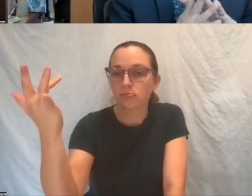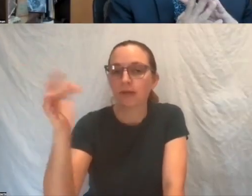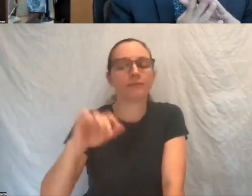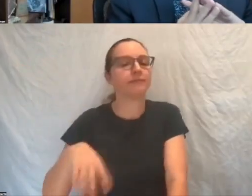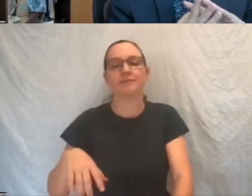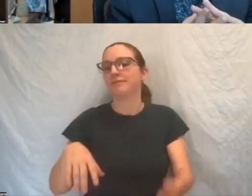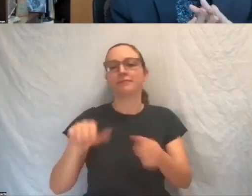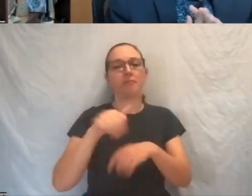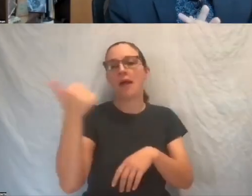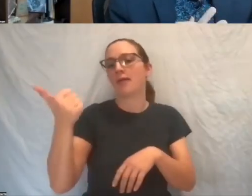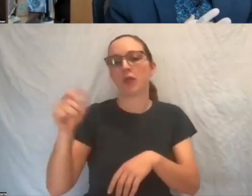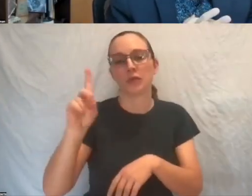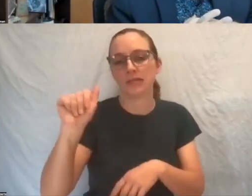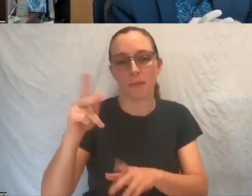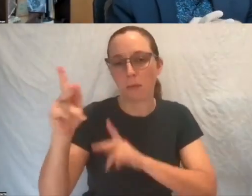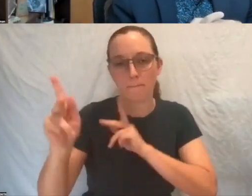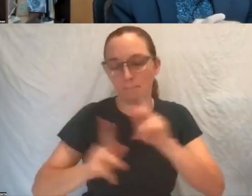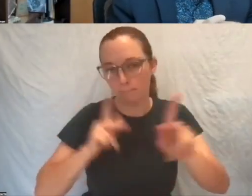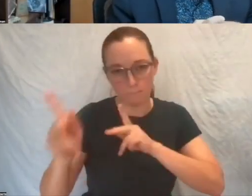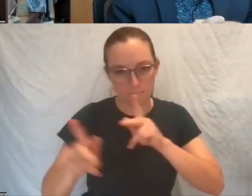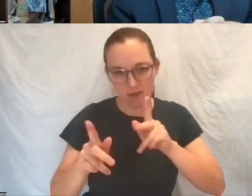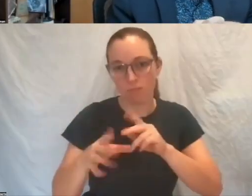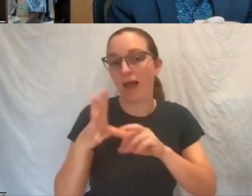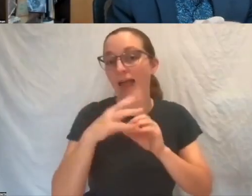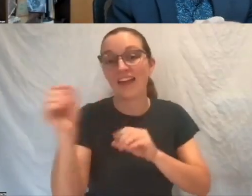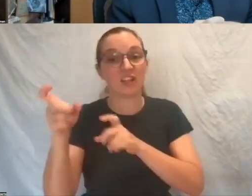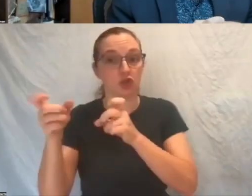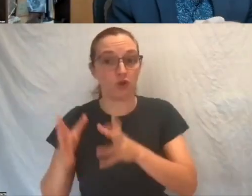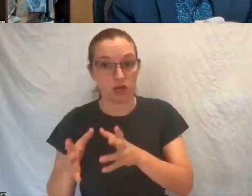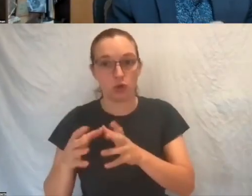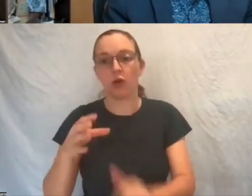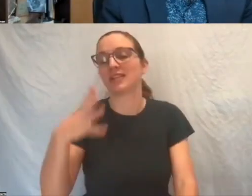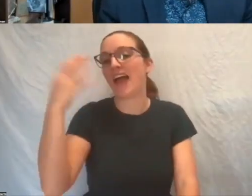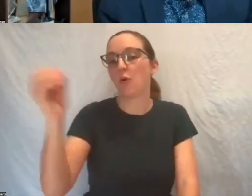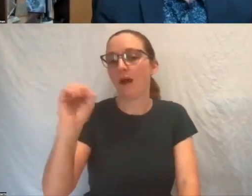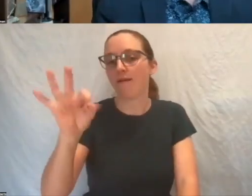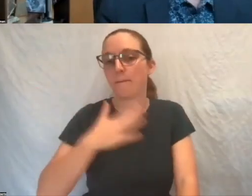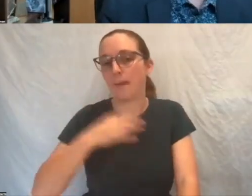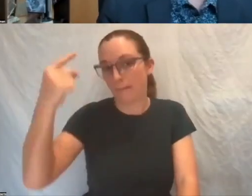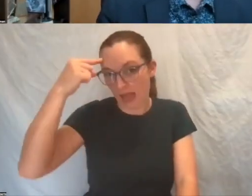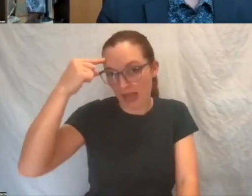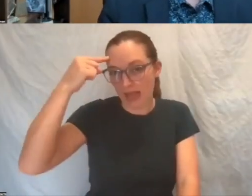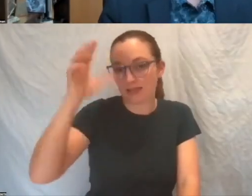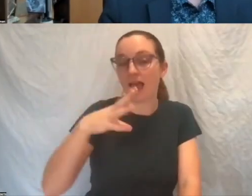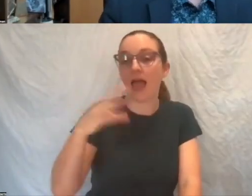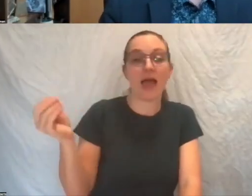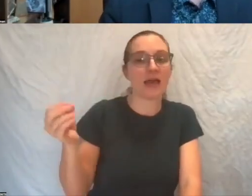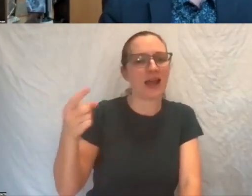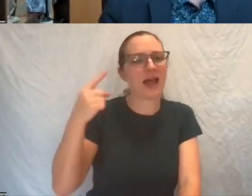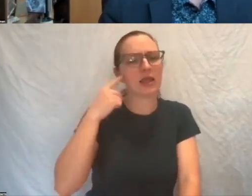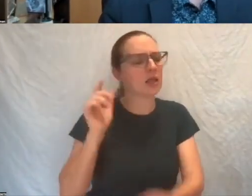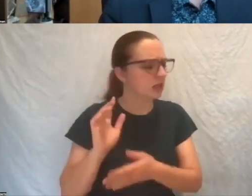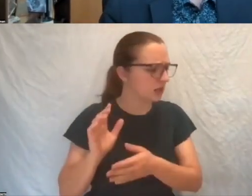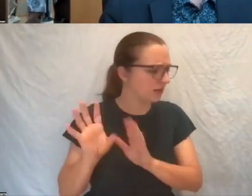of other disabled people, as well as the director of Out of My Mind. And I think the video is coming